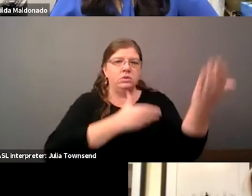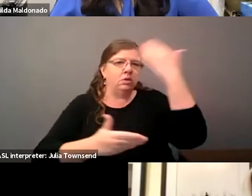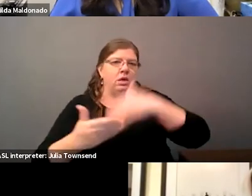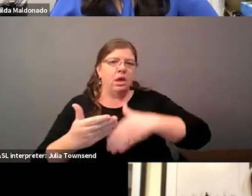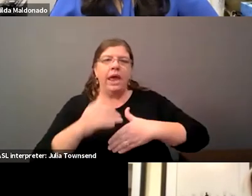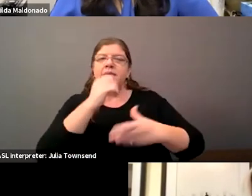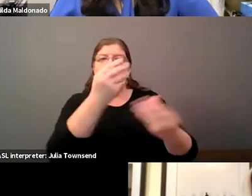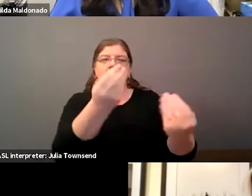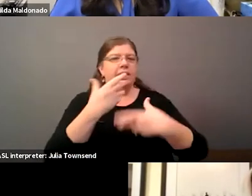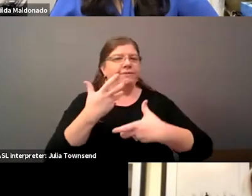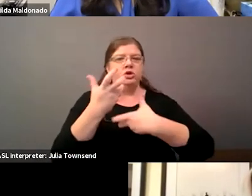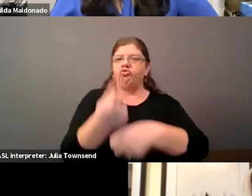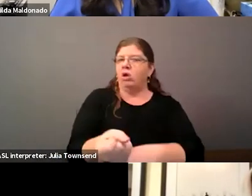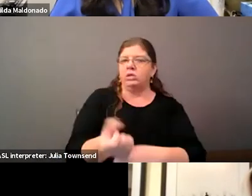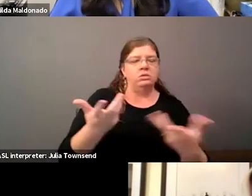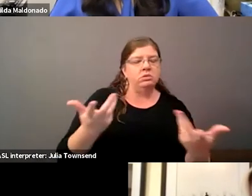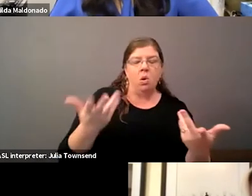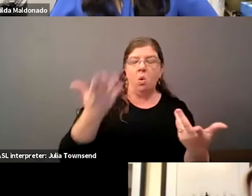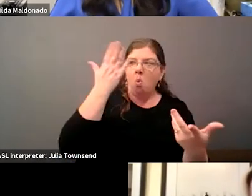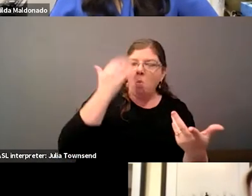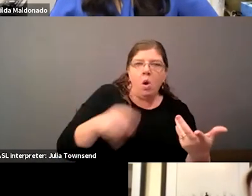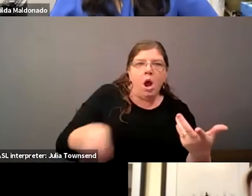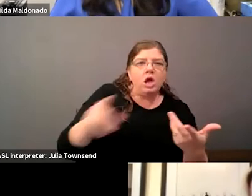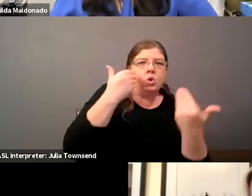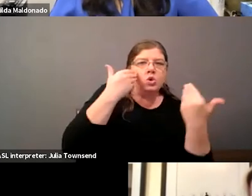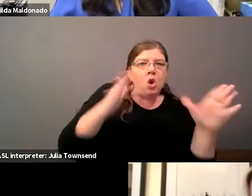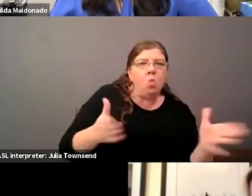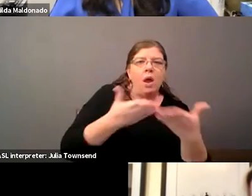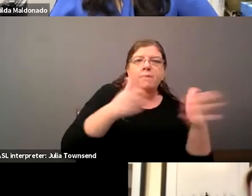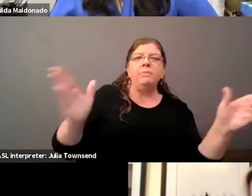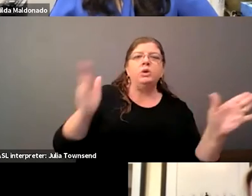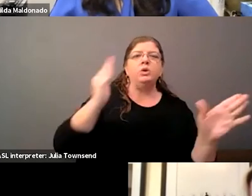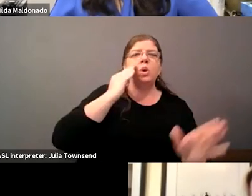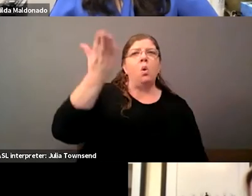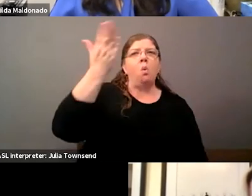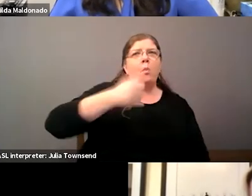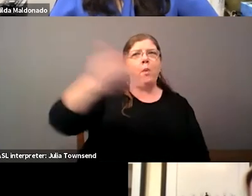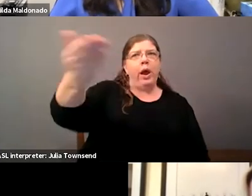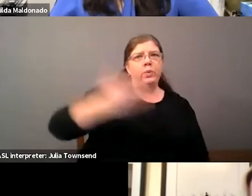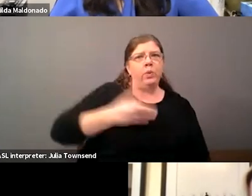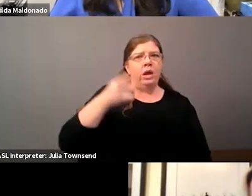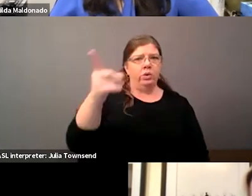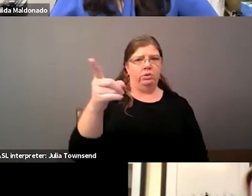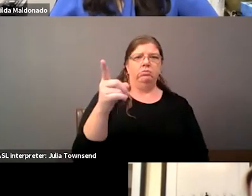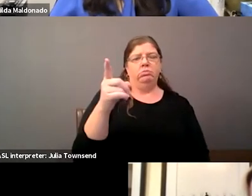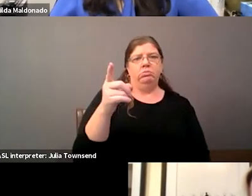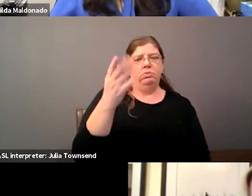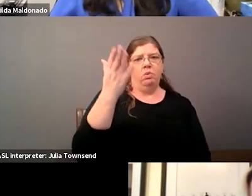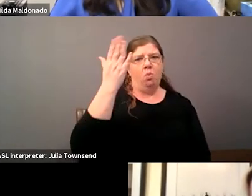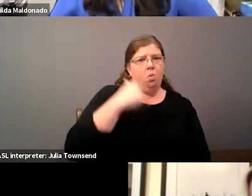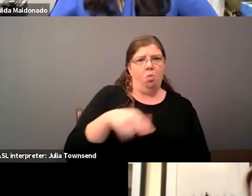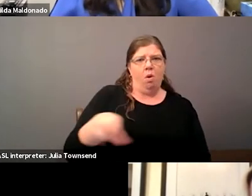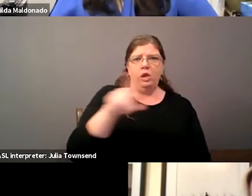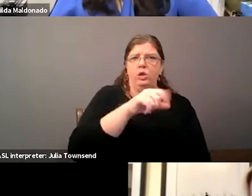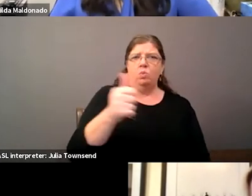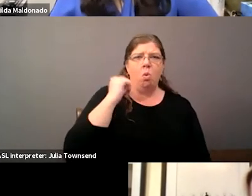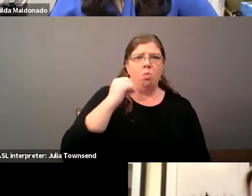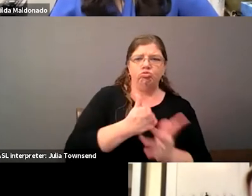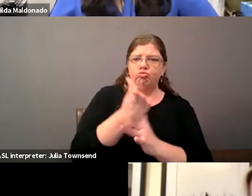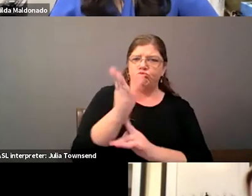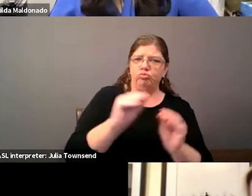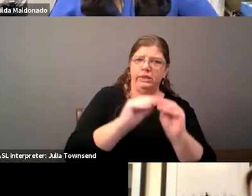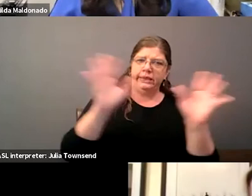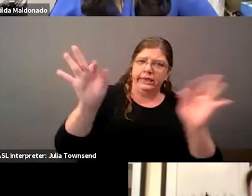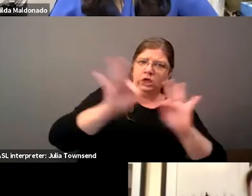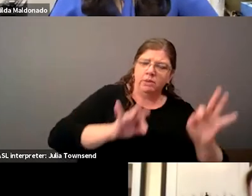us why wouldn't you want the public to know why you're hiring nichols why won't you be transparent about the sexual abuse